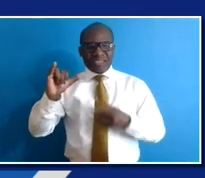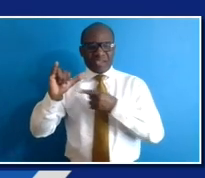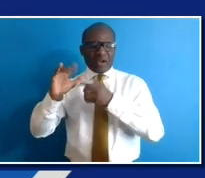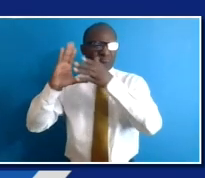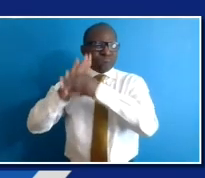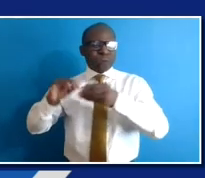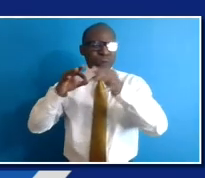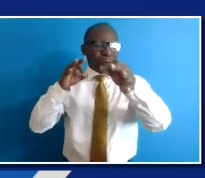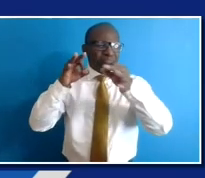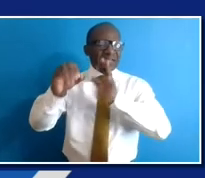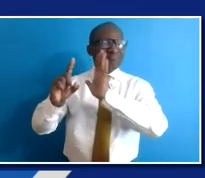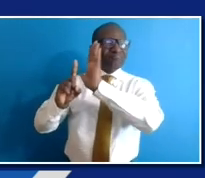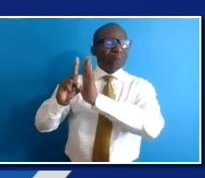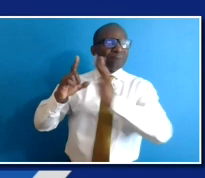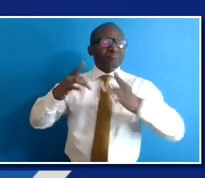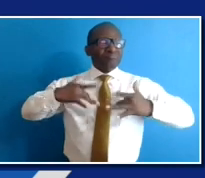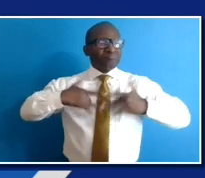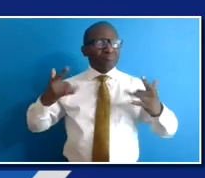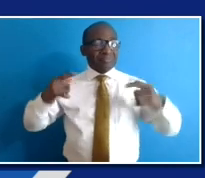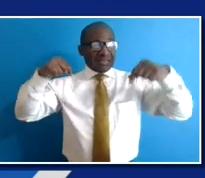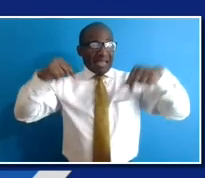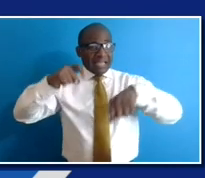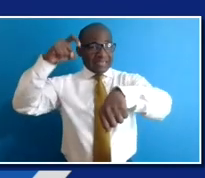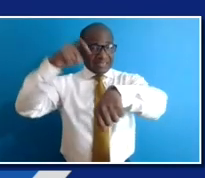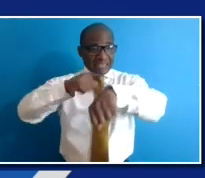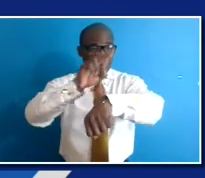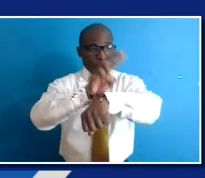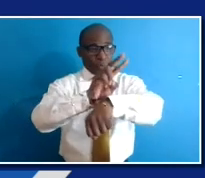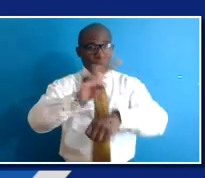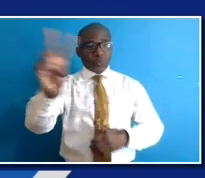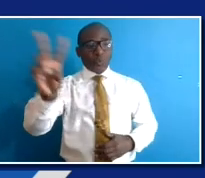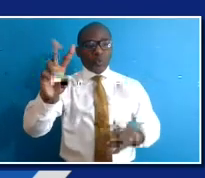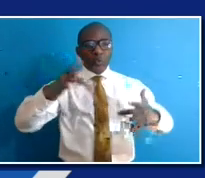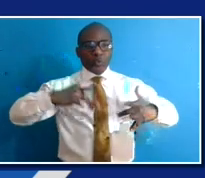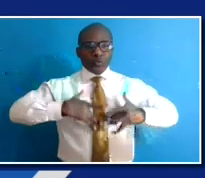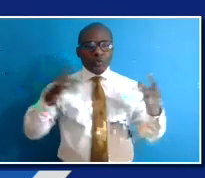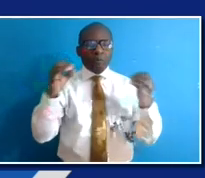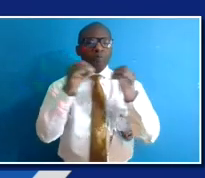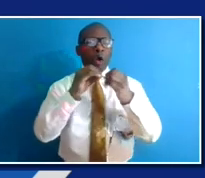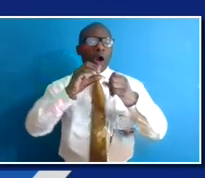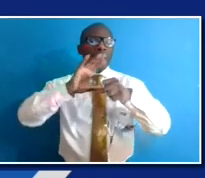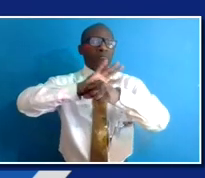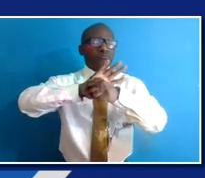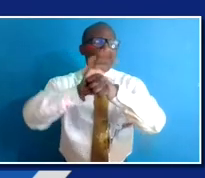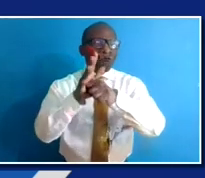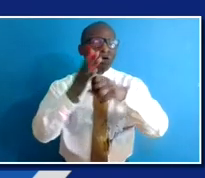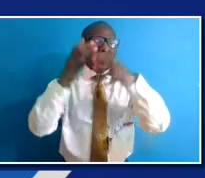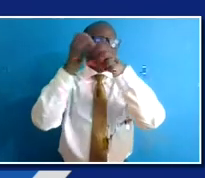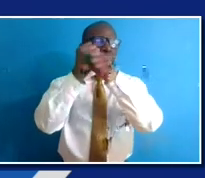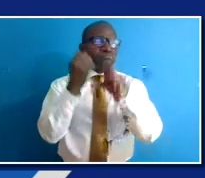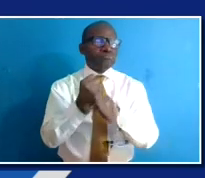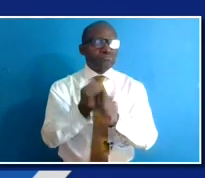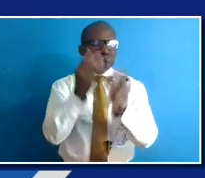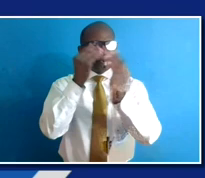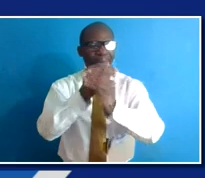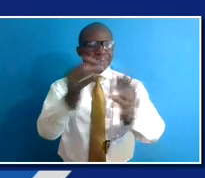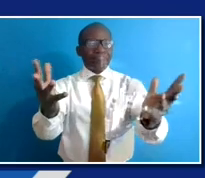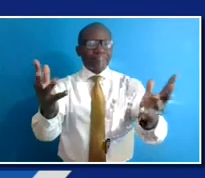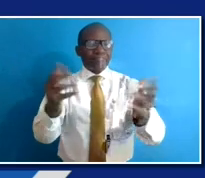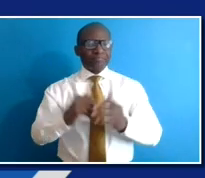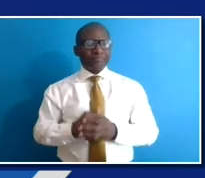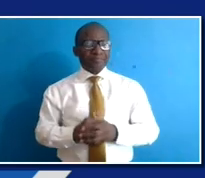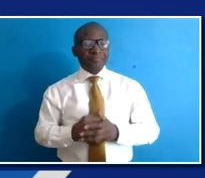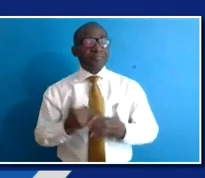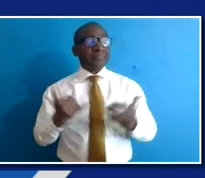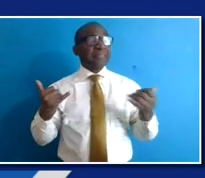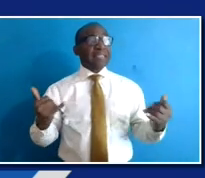our latest numbers. We continue to show good results on the COVID-19 virus here in Westchester County. It's a continual, it's a